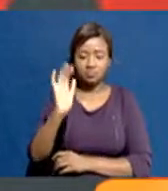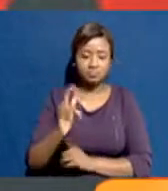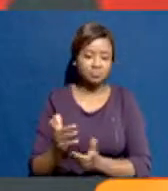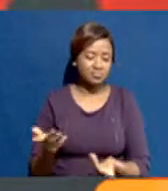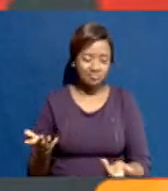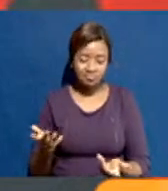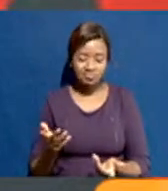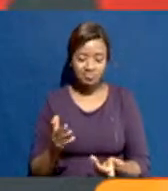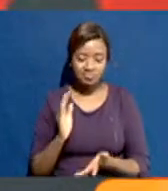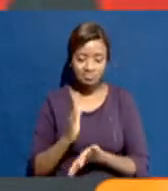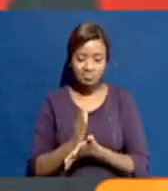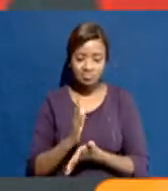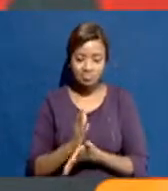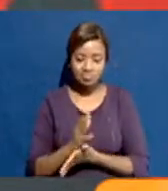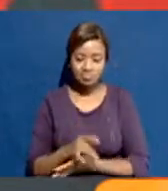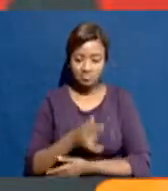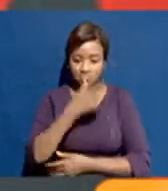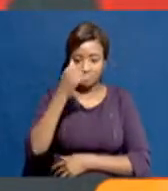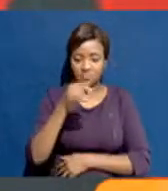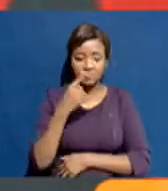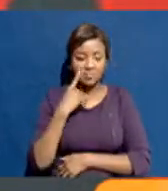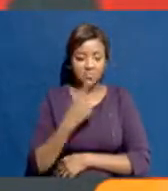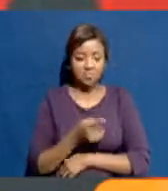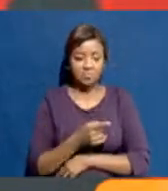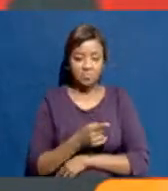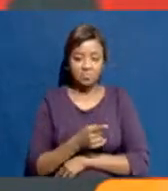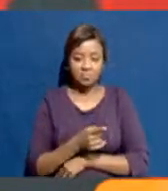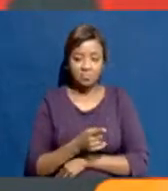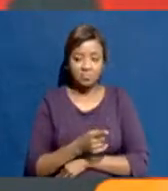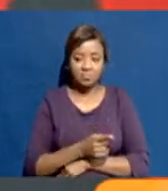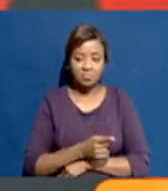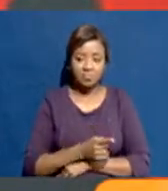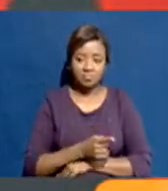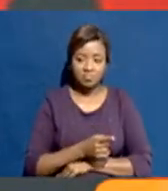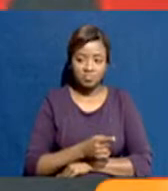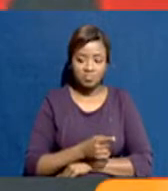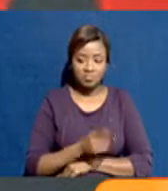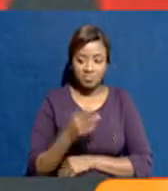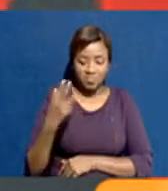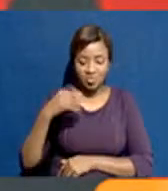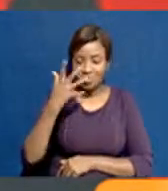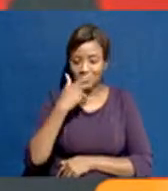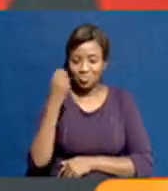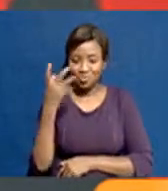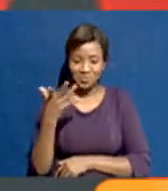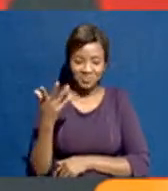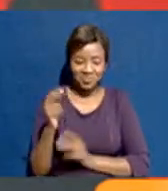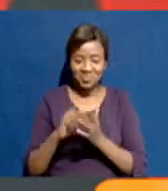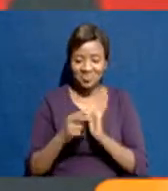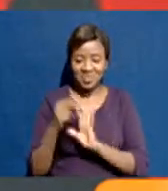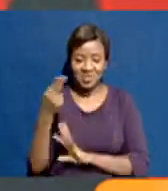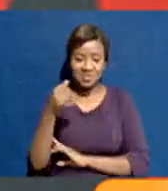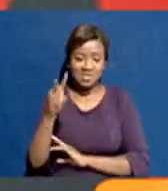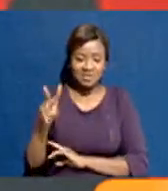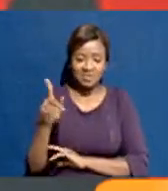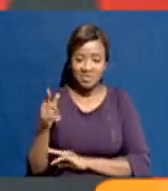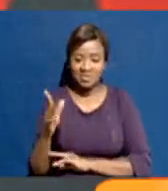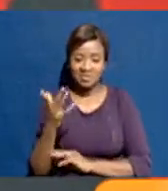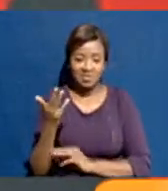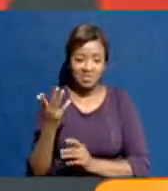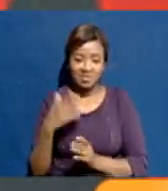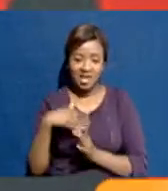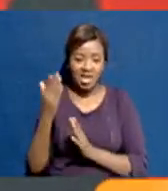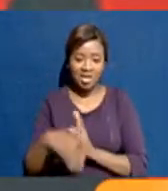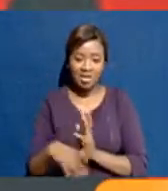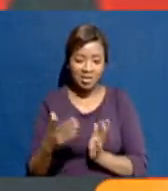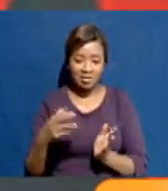So really, we can't say that because we are saying, you know, we look good. Yeah. Living with HIV is not the end of life. Means